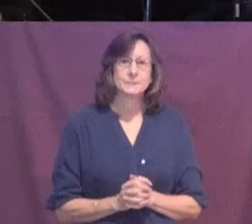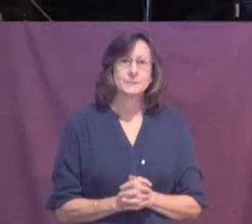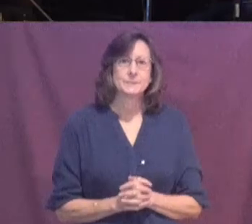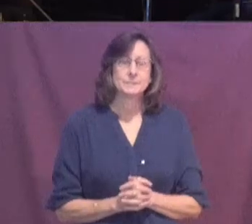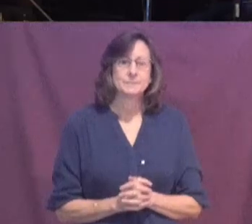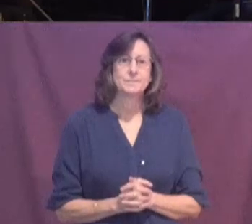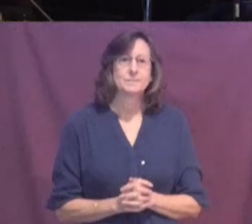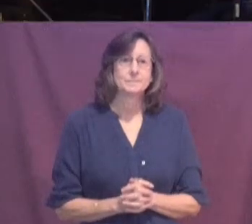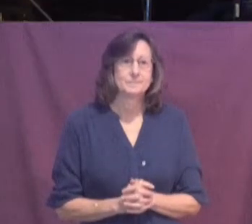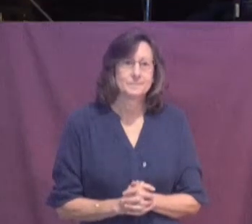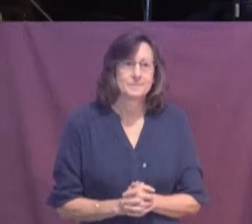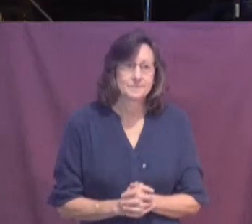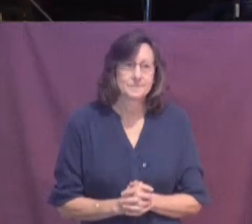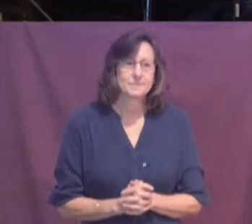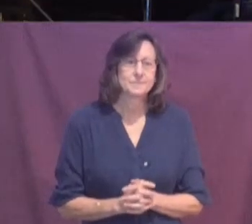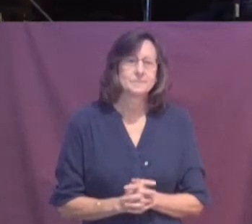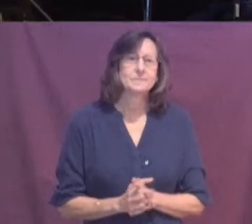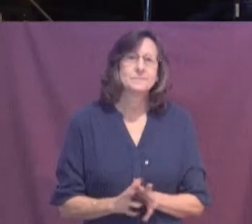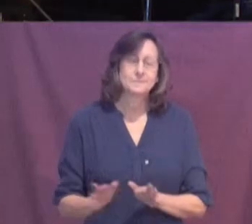One.